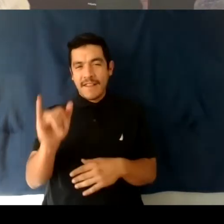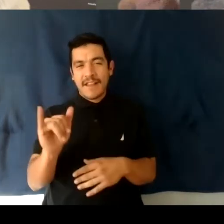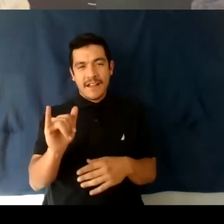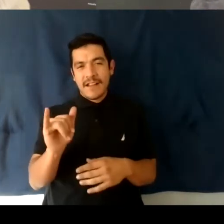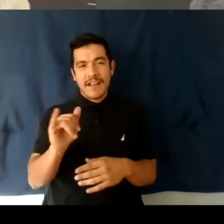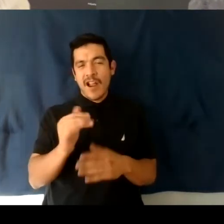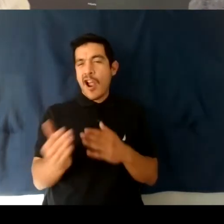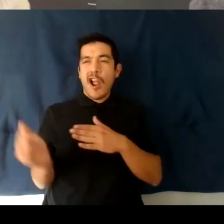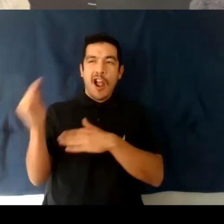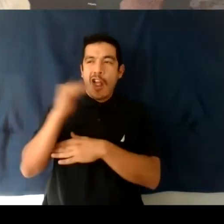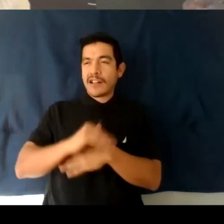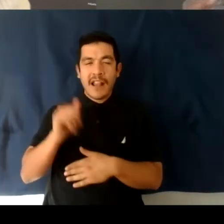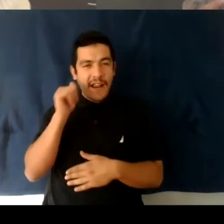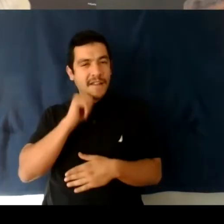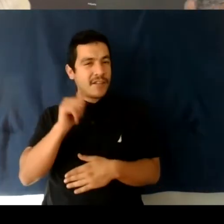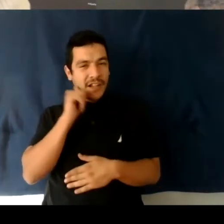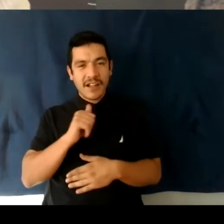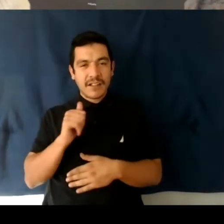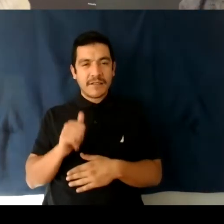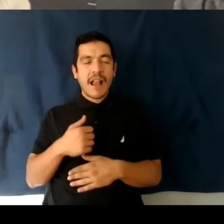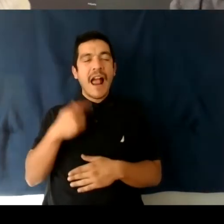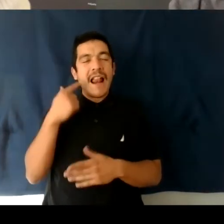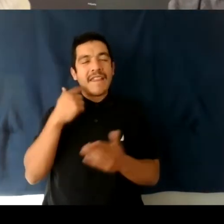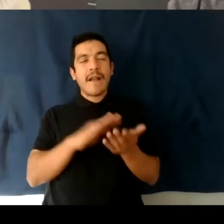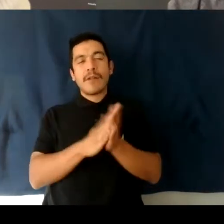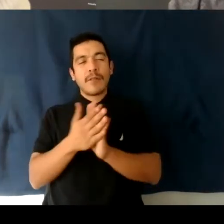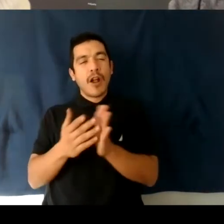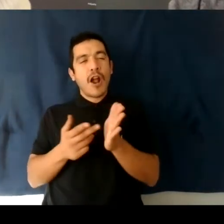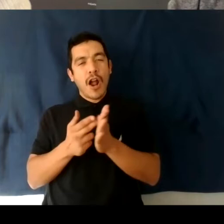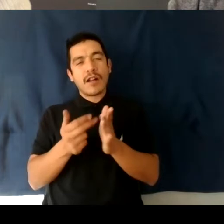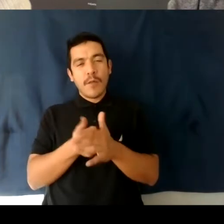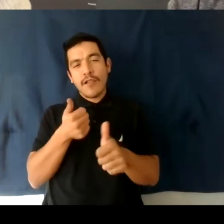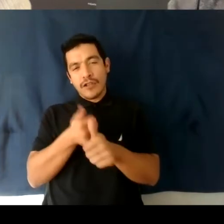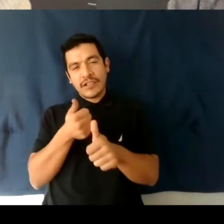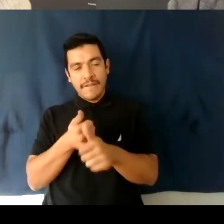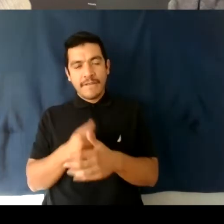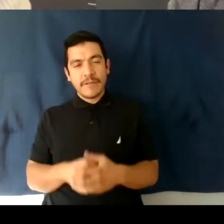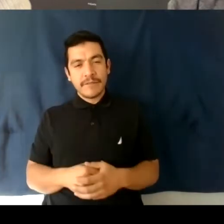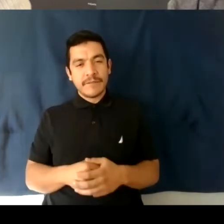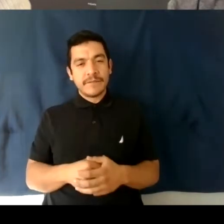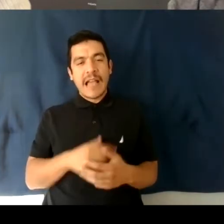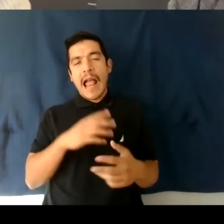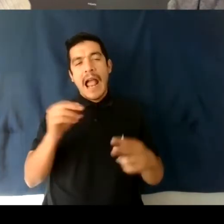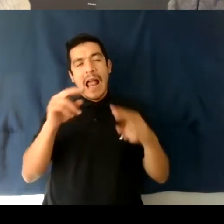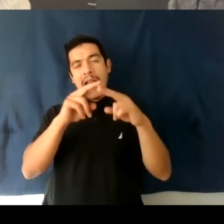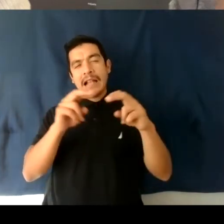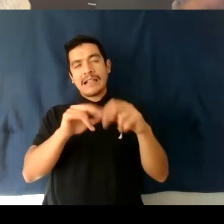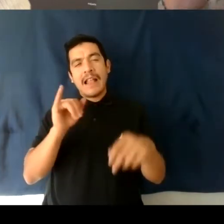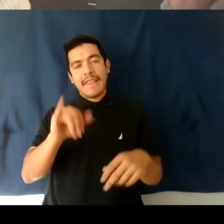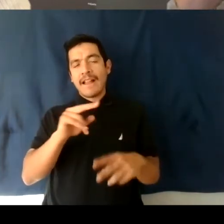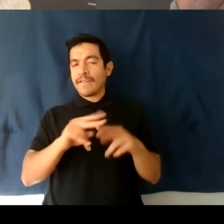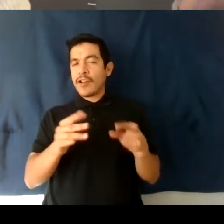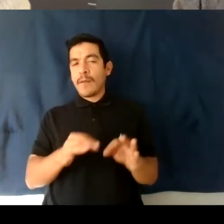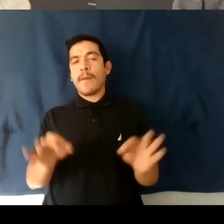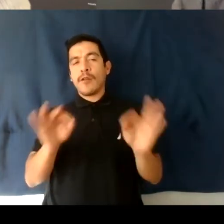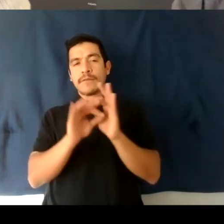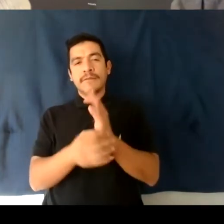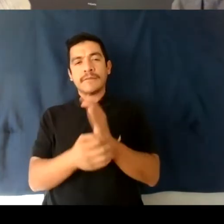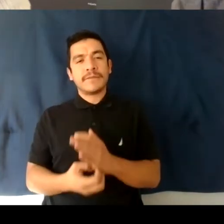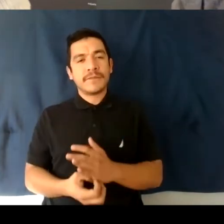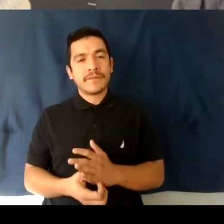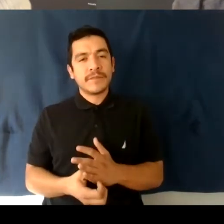all day every day. And I think being honest with ourselves and analyzing that is so important. Yeah,